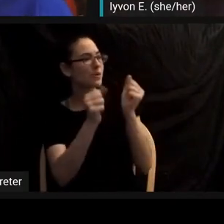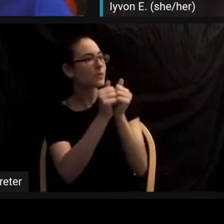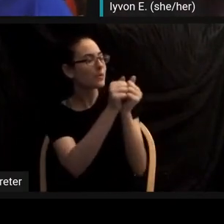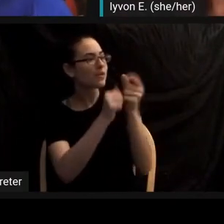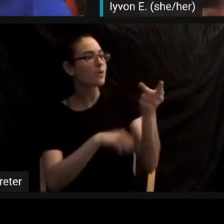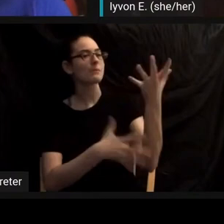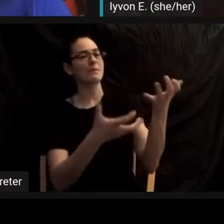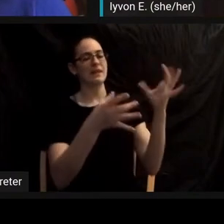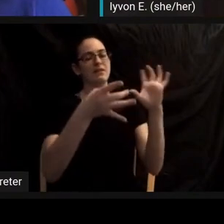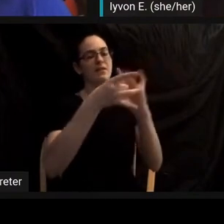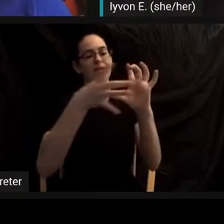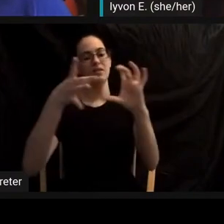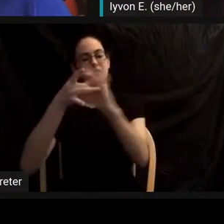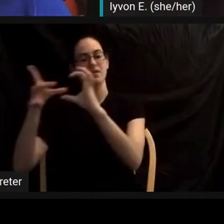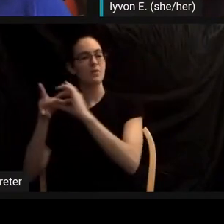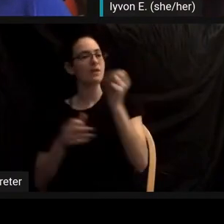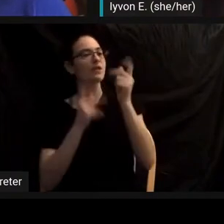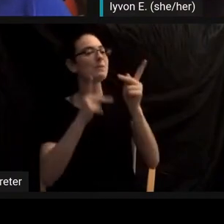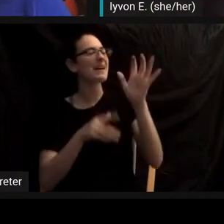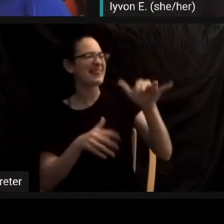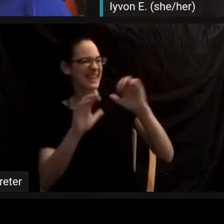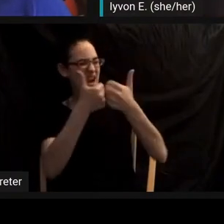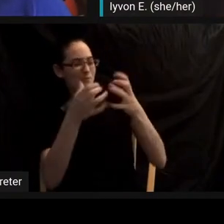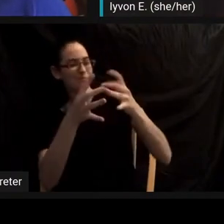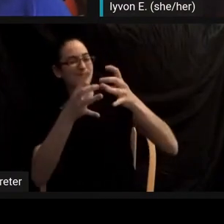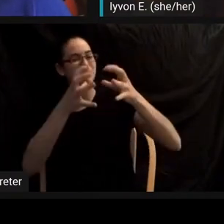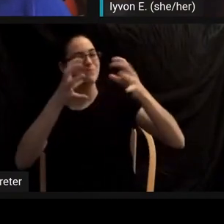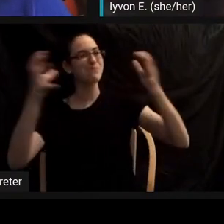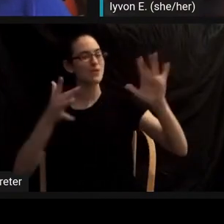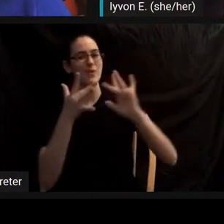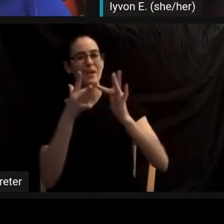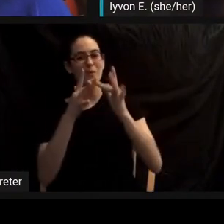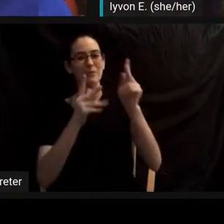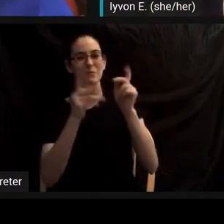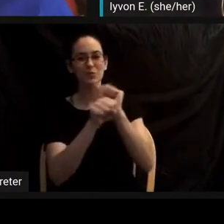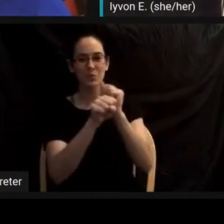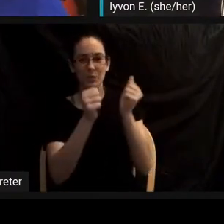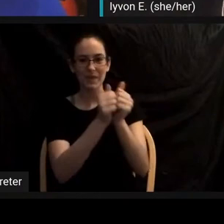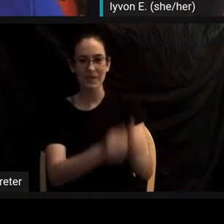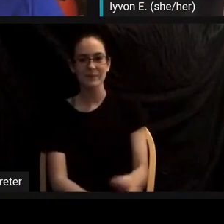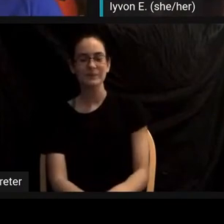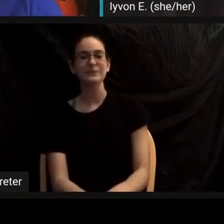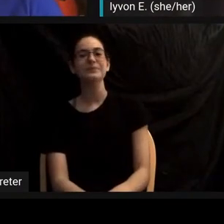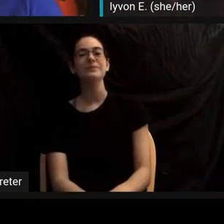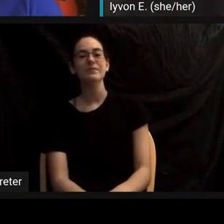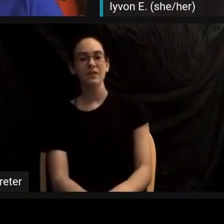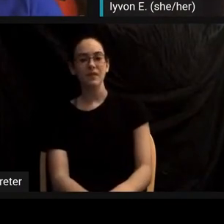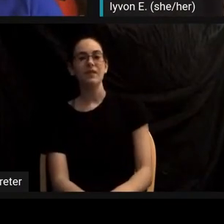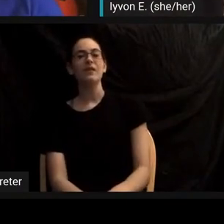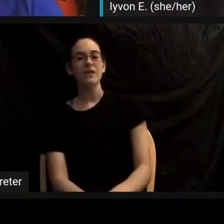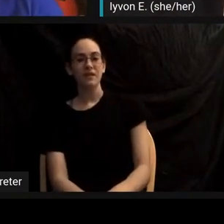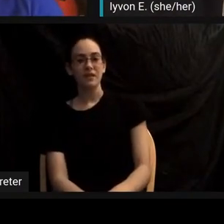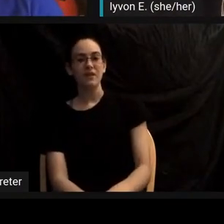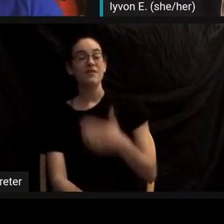with someone else. And that is how it grows and it grows. For Parsnip, I've met people in my community because